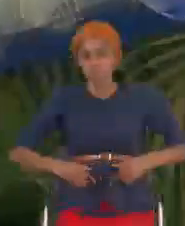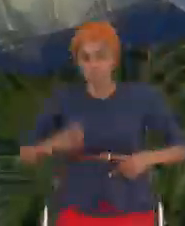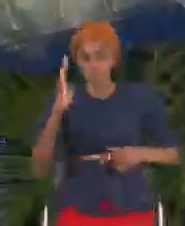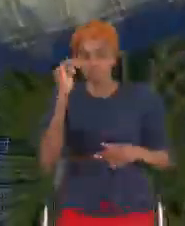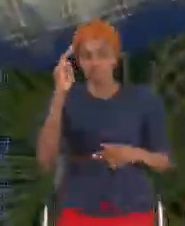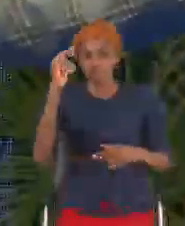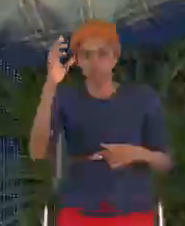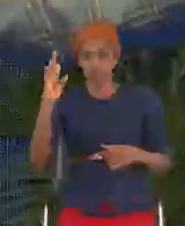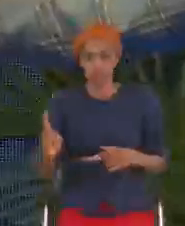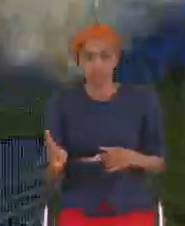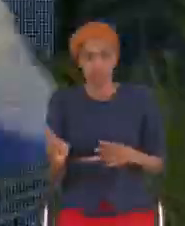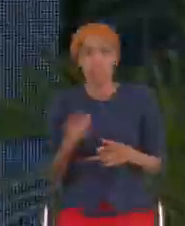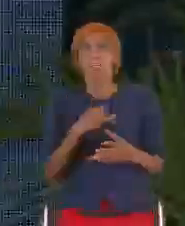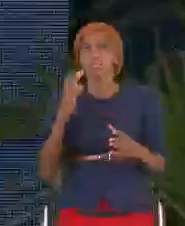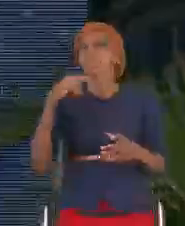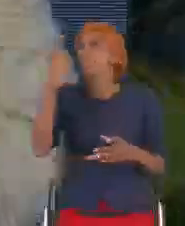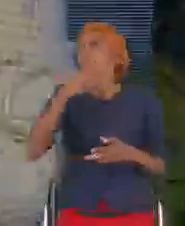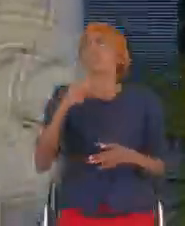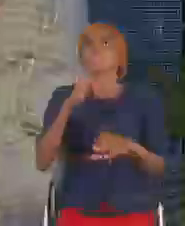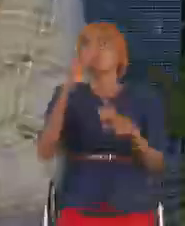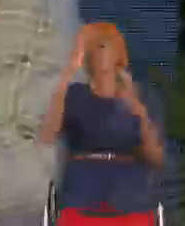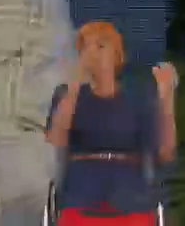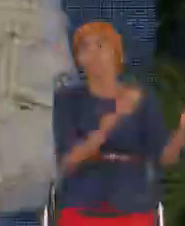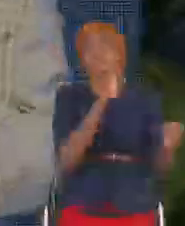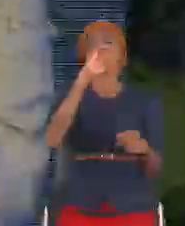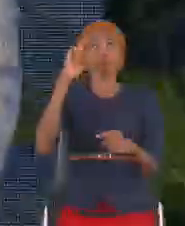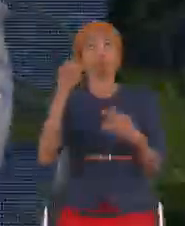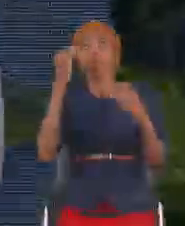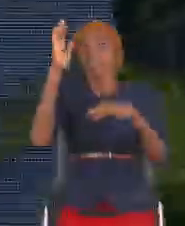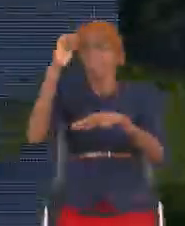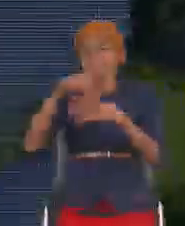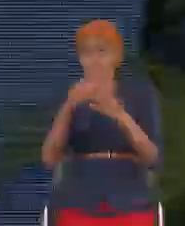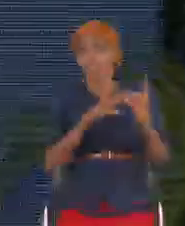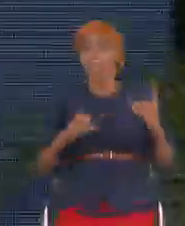your faith is now only in Christ.